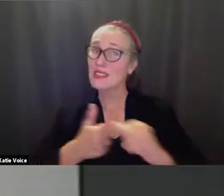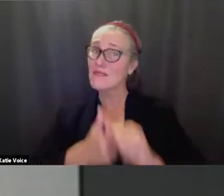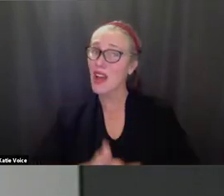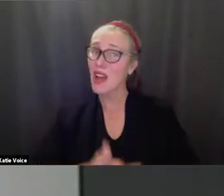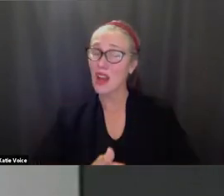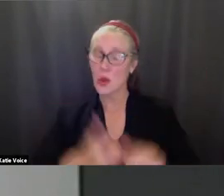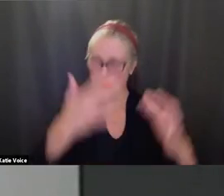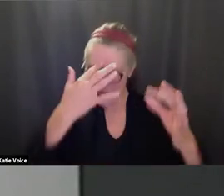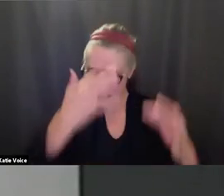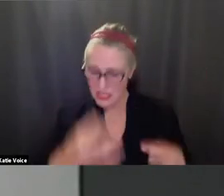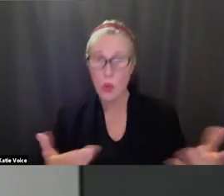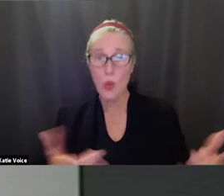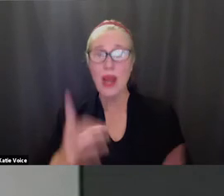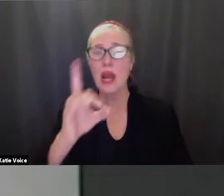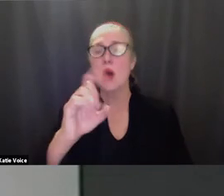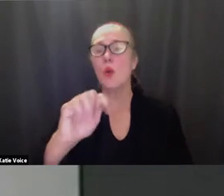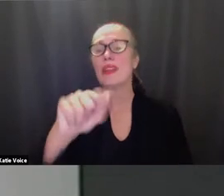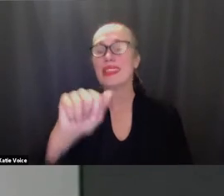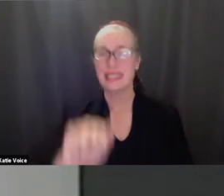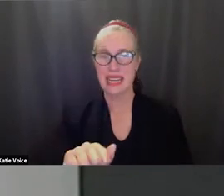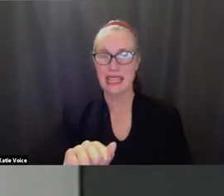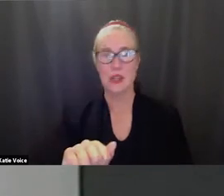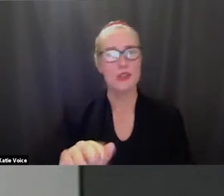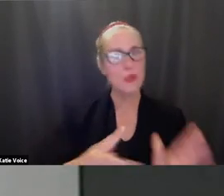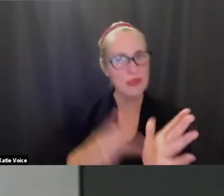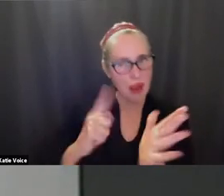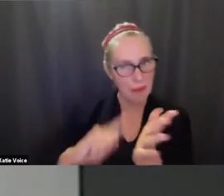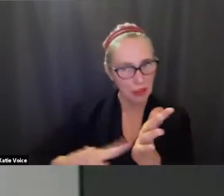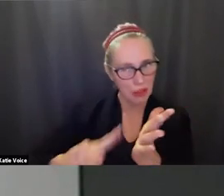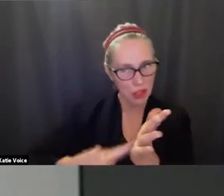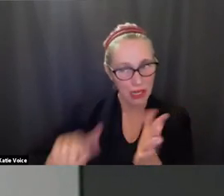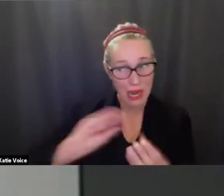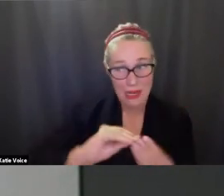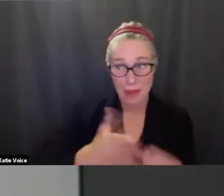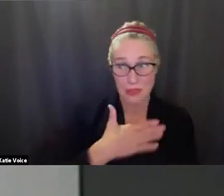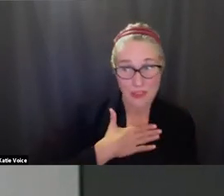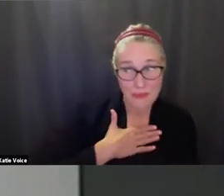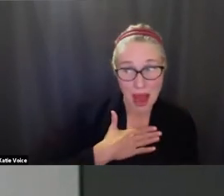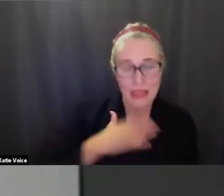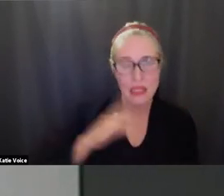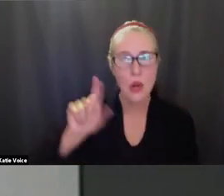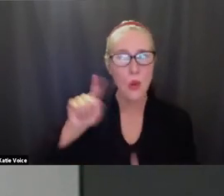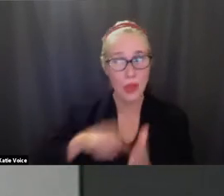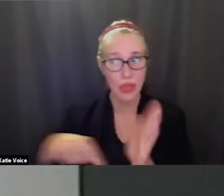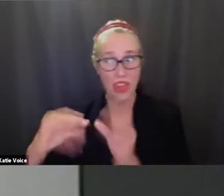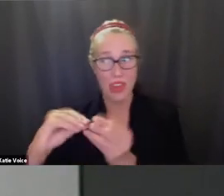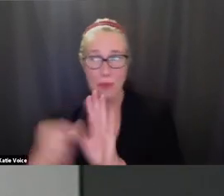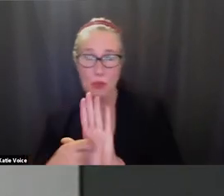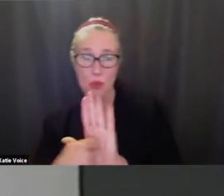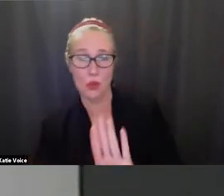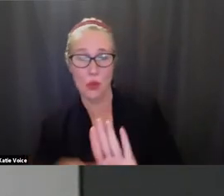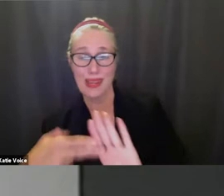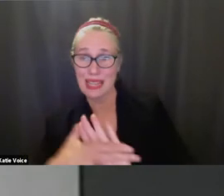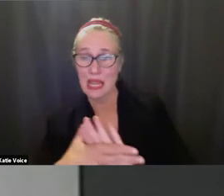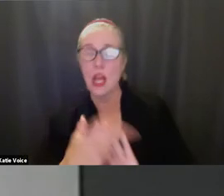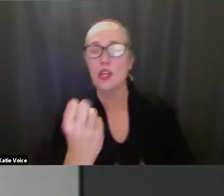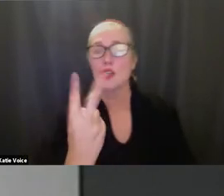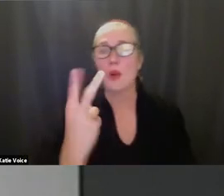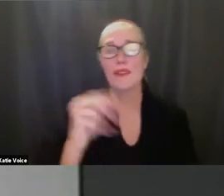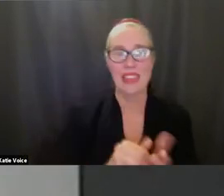make double check my numbers with your numbers that you showed on the slide we have 12